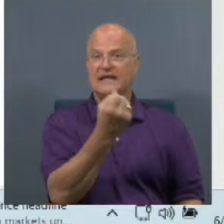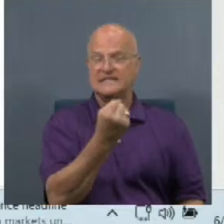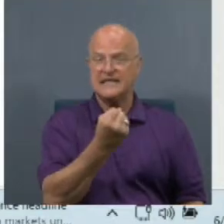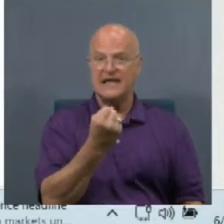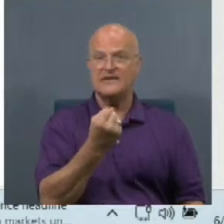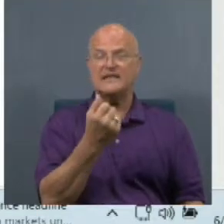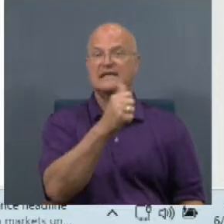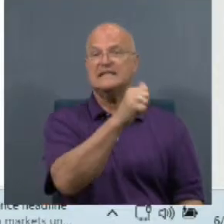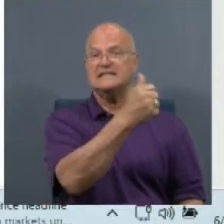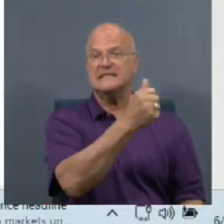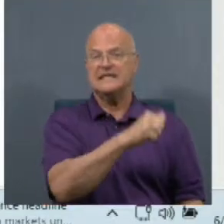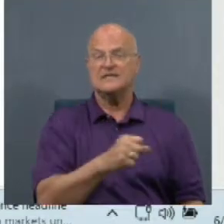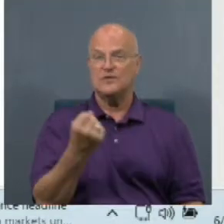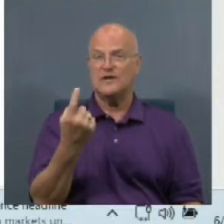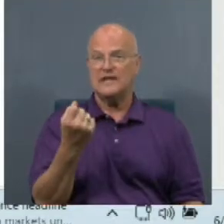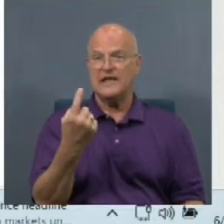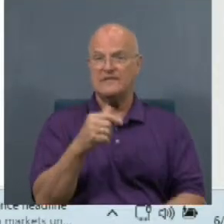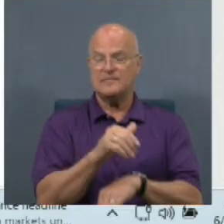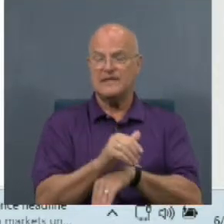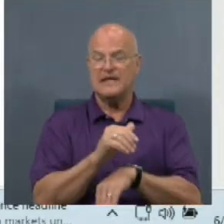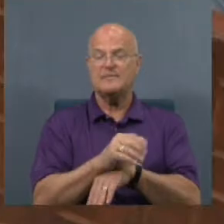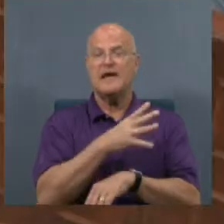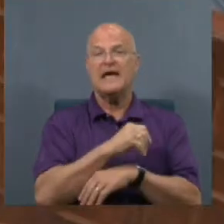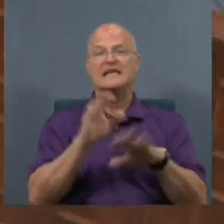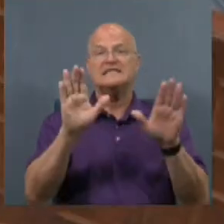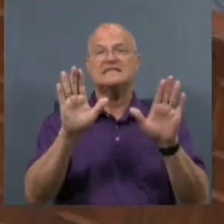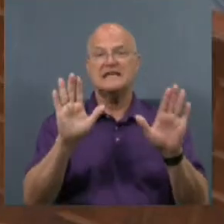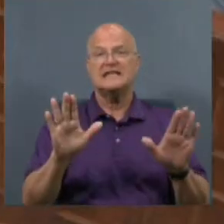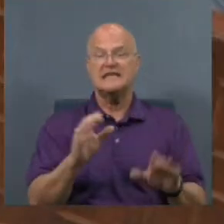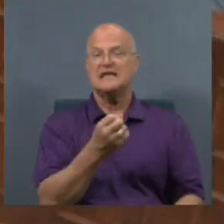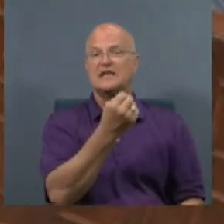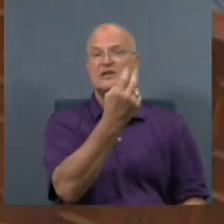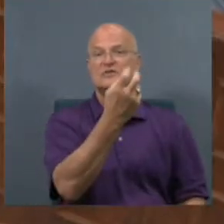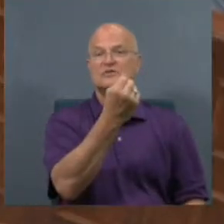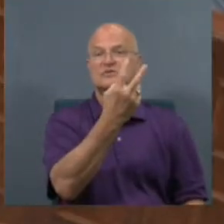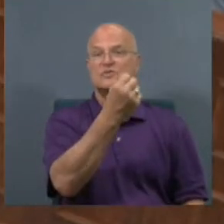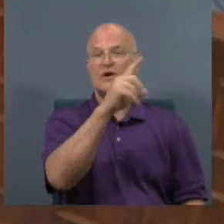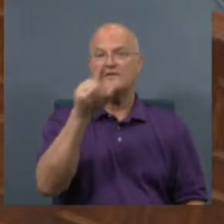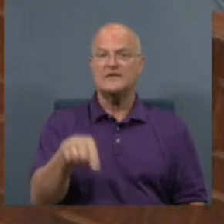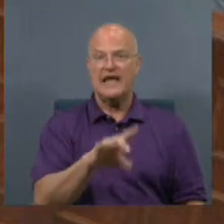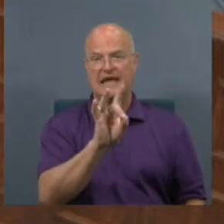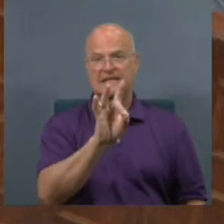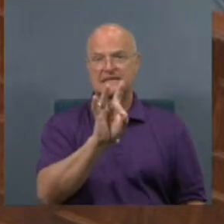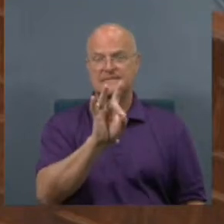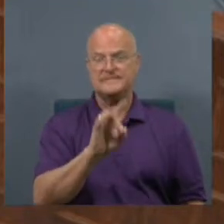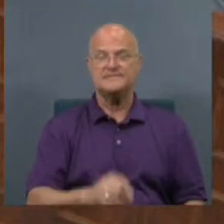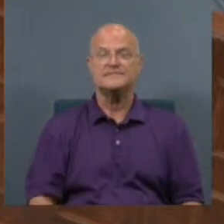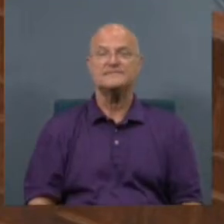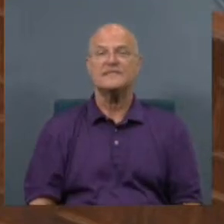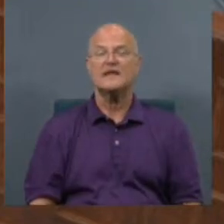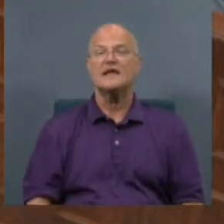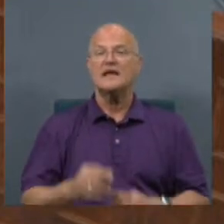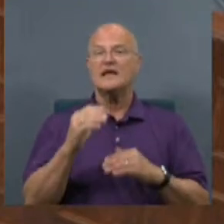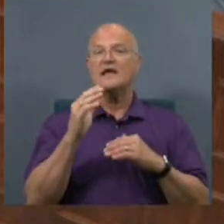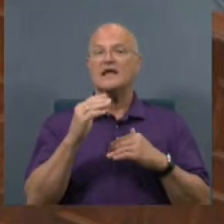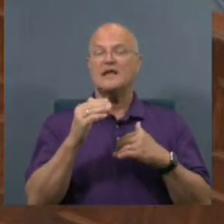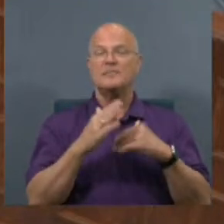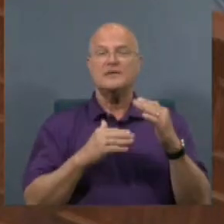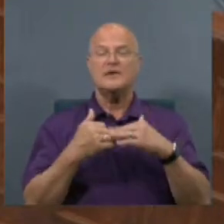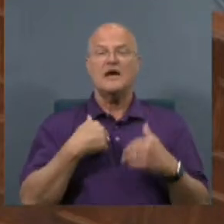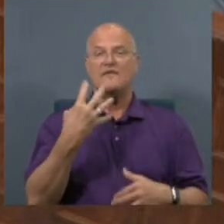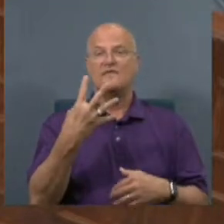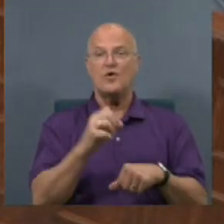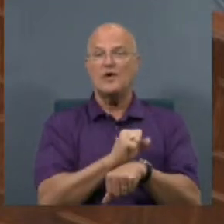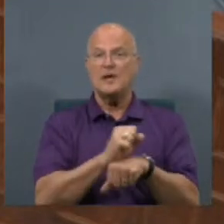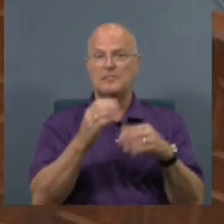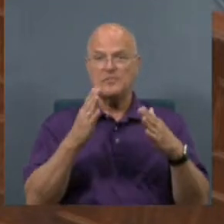Saturday from 10 a.m. to 11 p.m., and Sunday from 12 p.m. to 8 p.m. The facility will have 4 employees